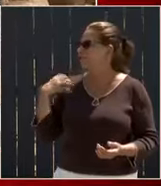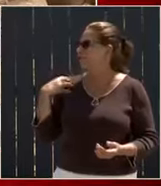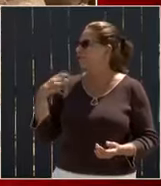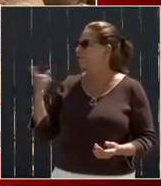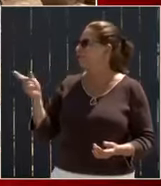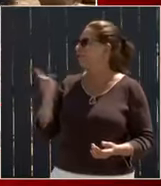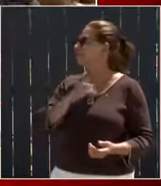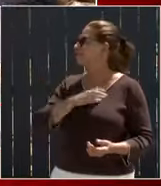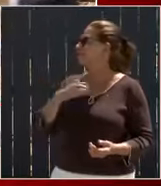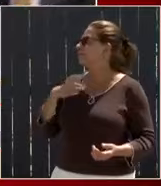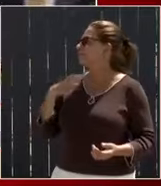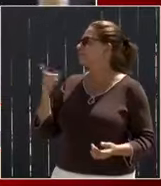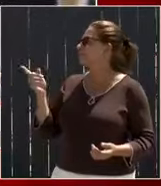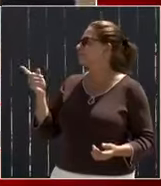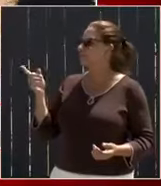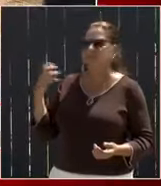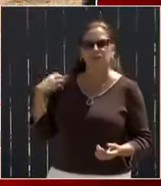welcome, Tiffany.